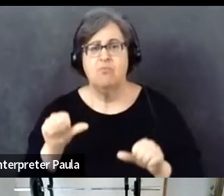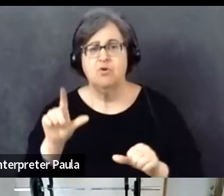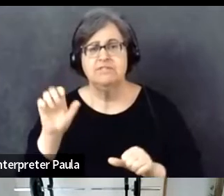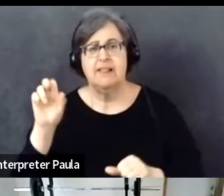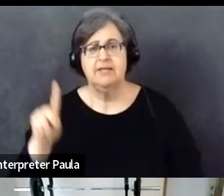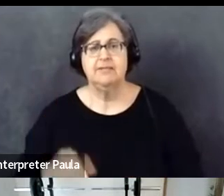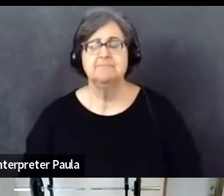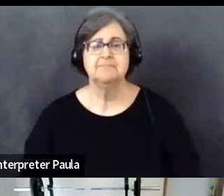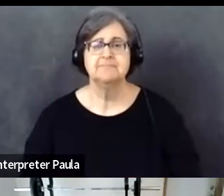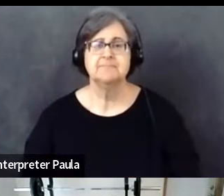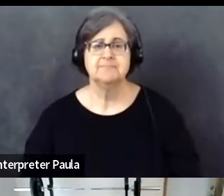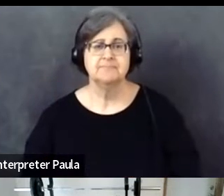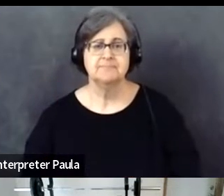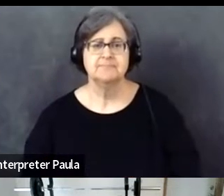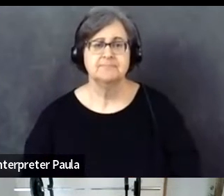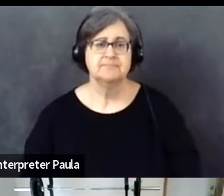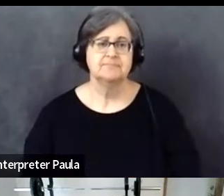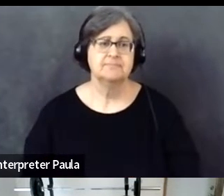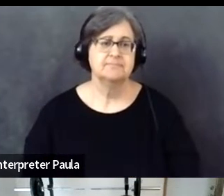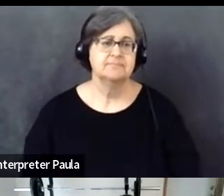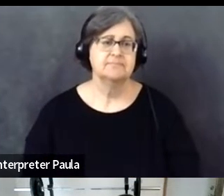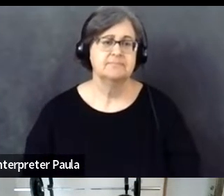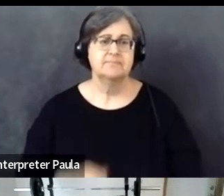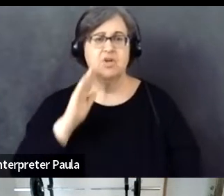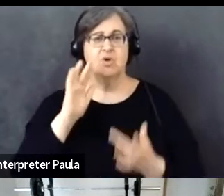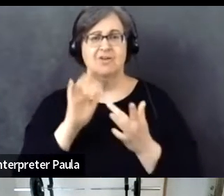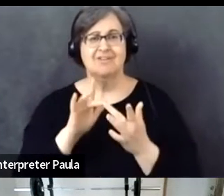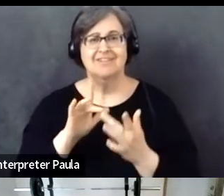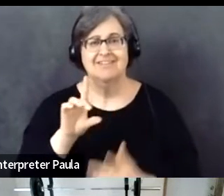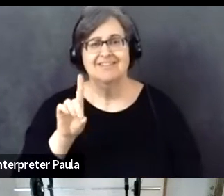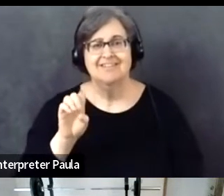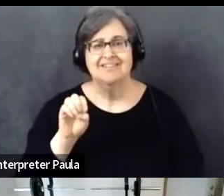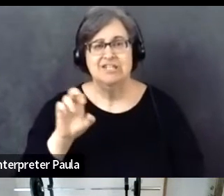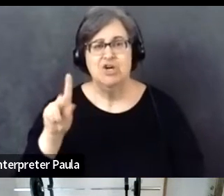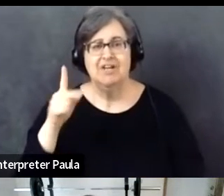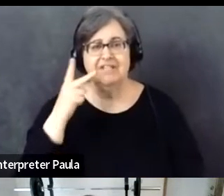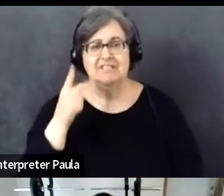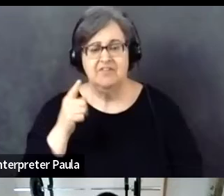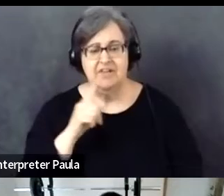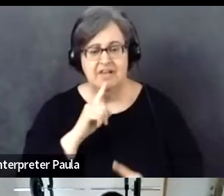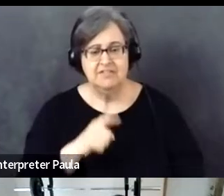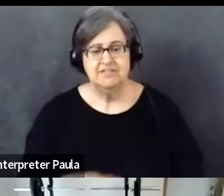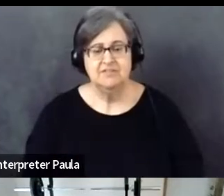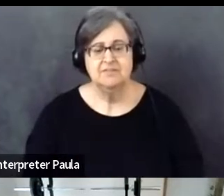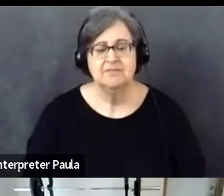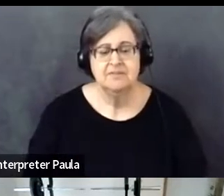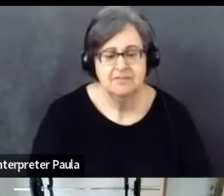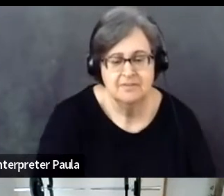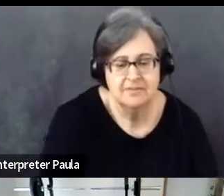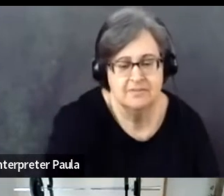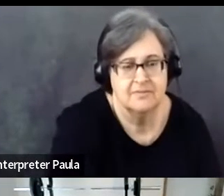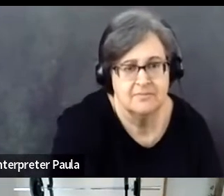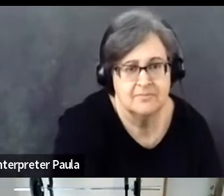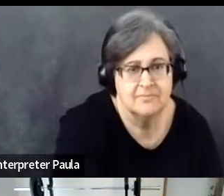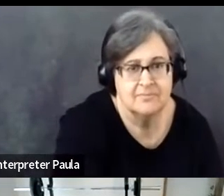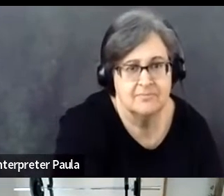here. I'll get on to Okay. Derek. We'll see if he answers. It's a Pretty good, responsive.